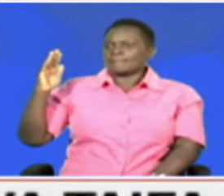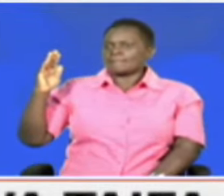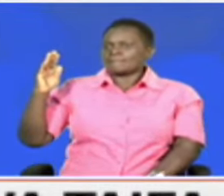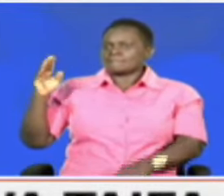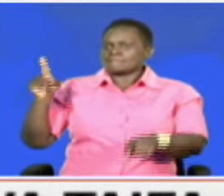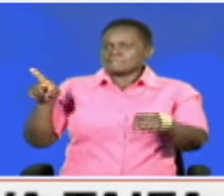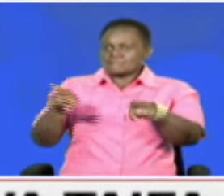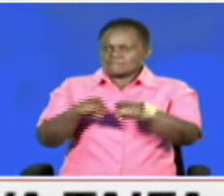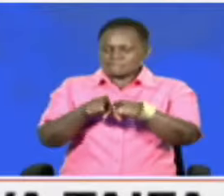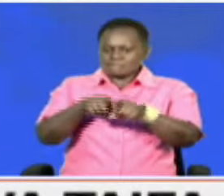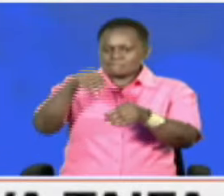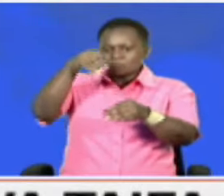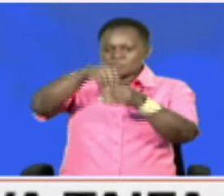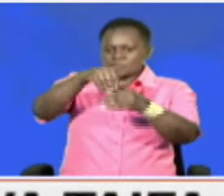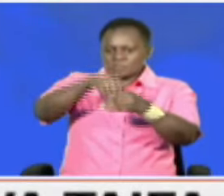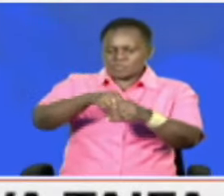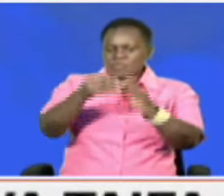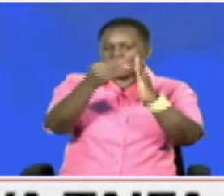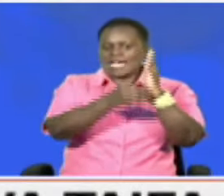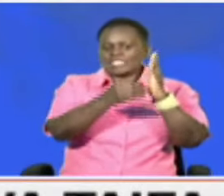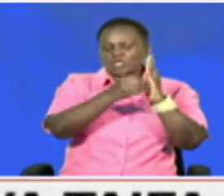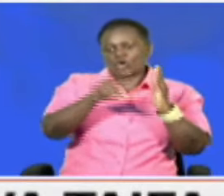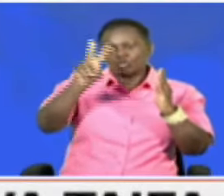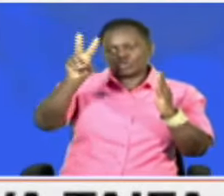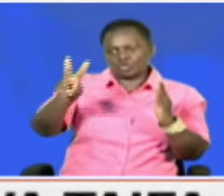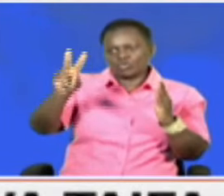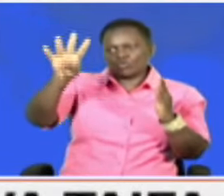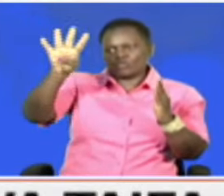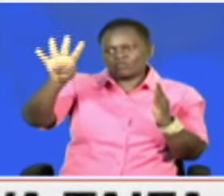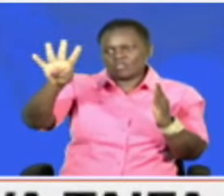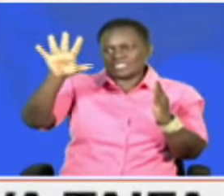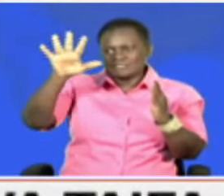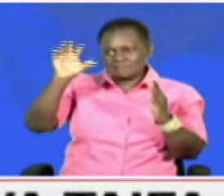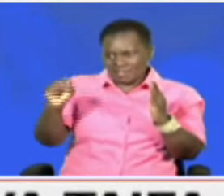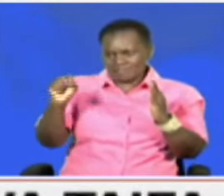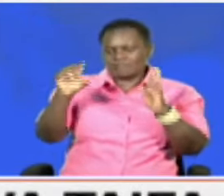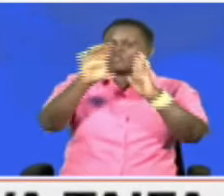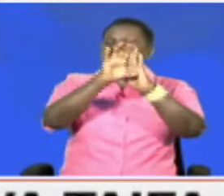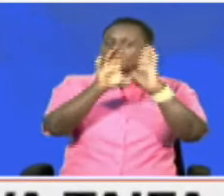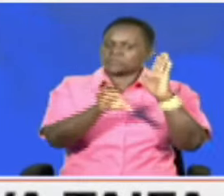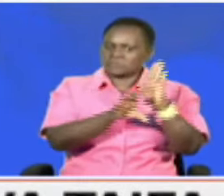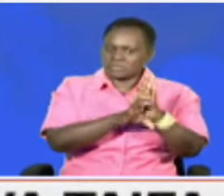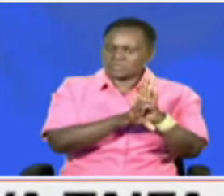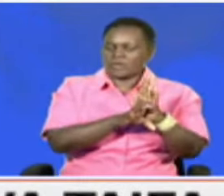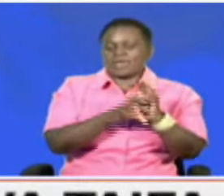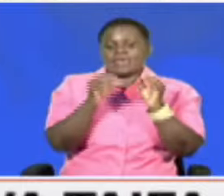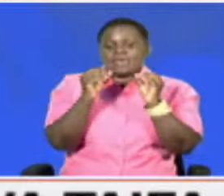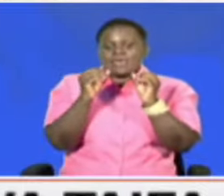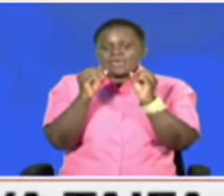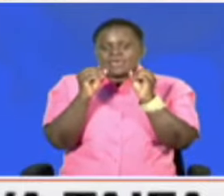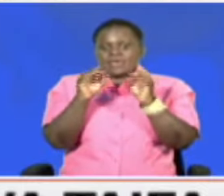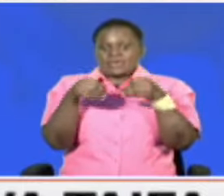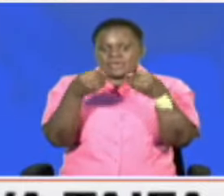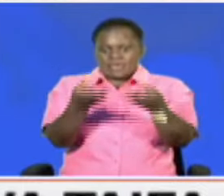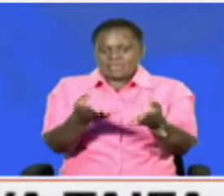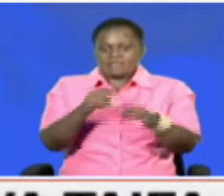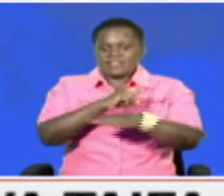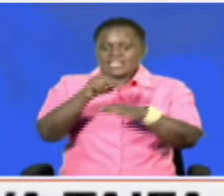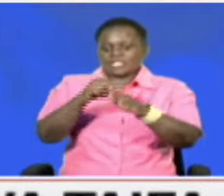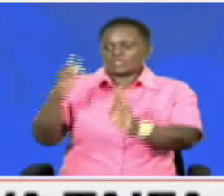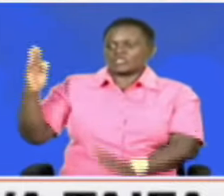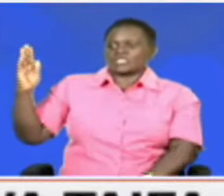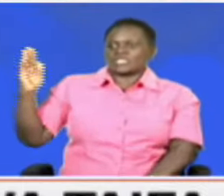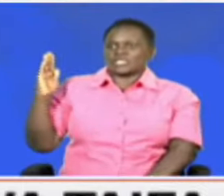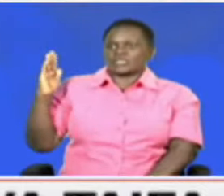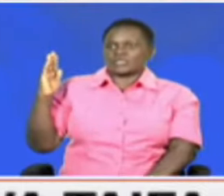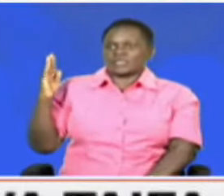as envisaged in article 245 of the constitution, is to give the organs of national security